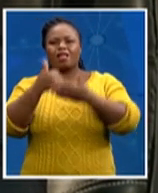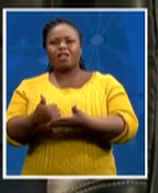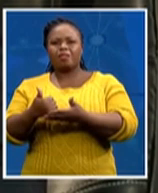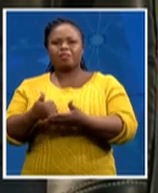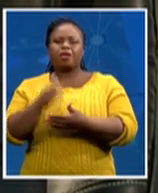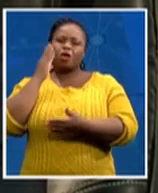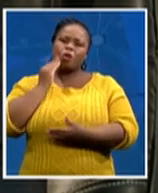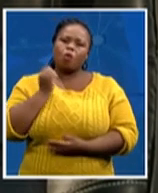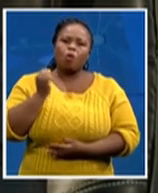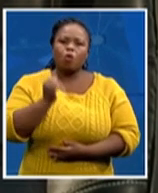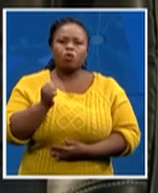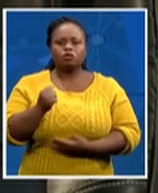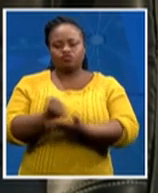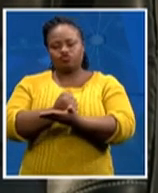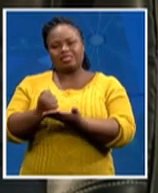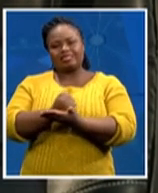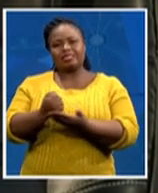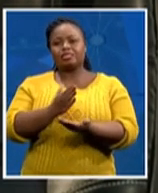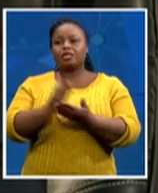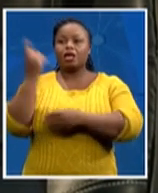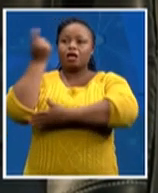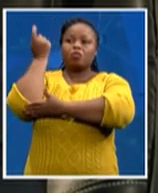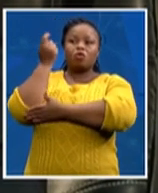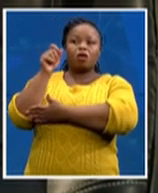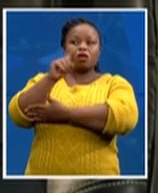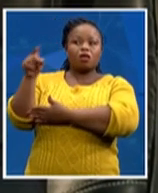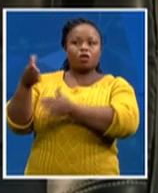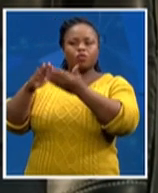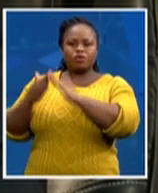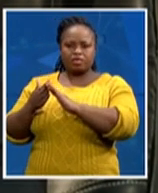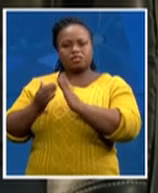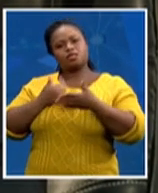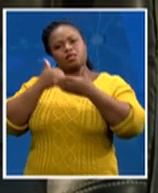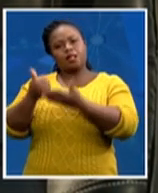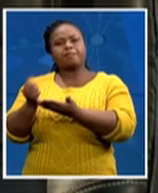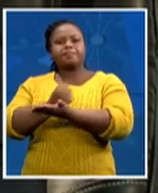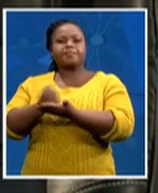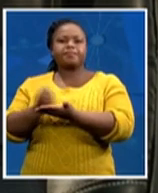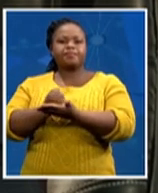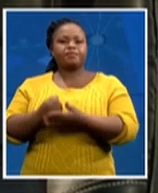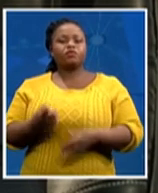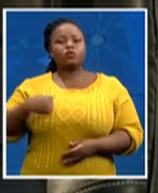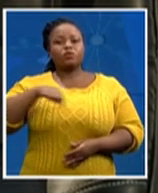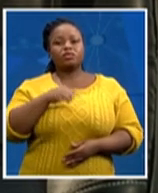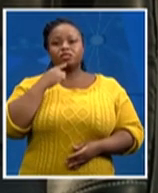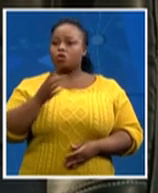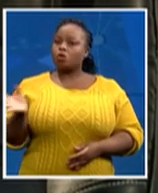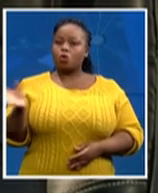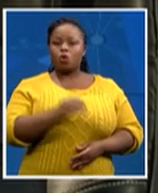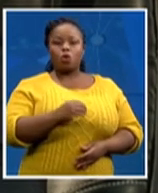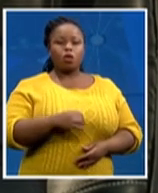poor. We have directed that all MEC champions, mayors, and Operation Sukuma Sake war